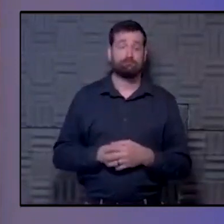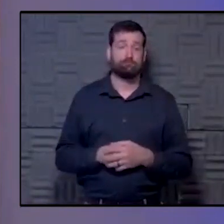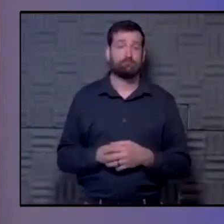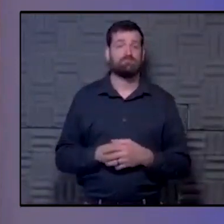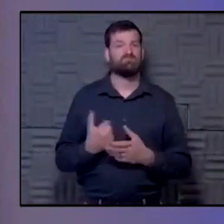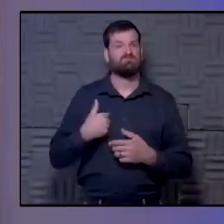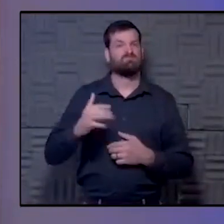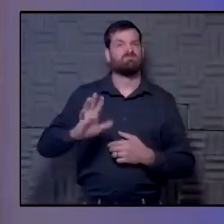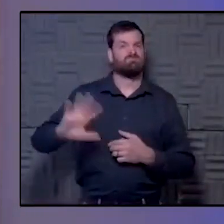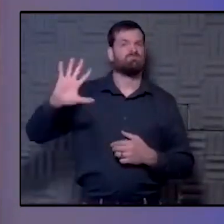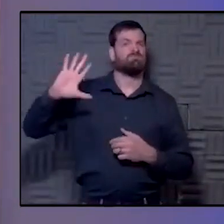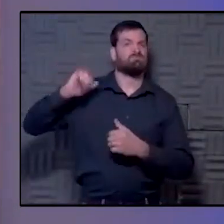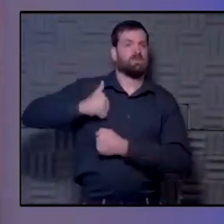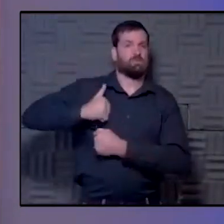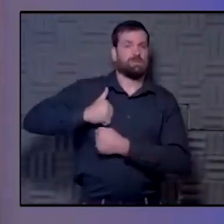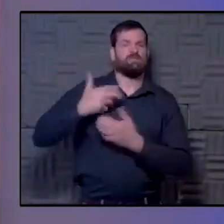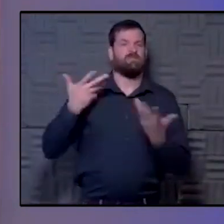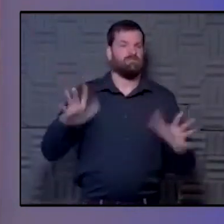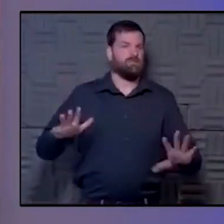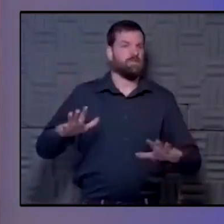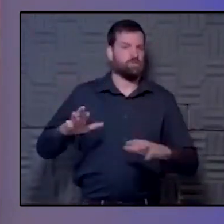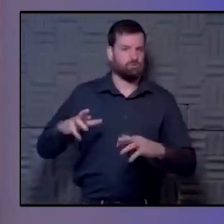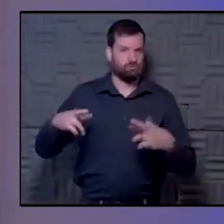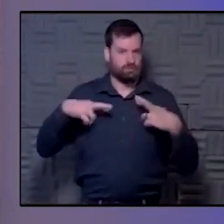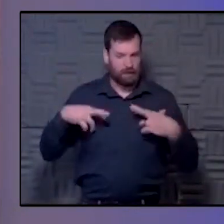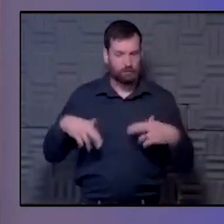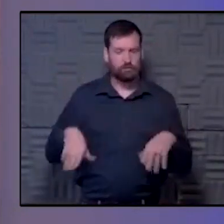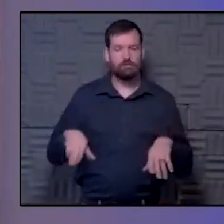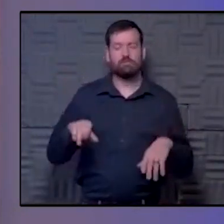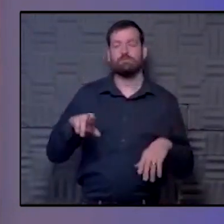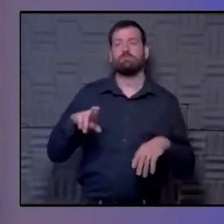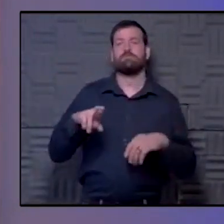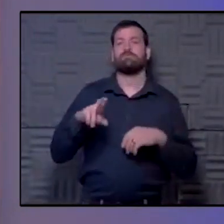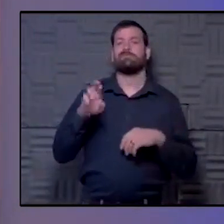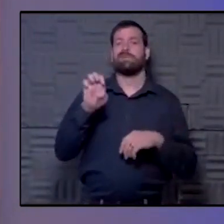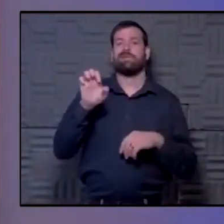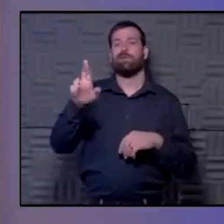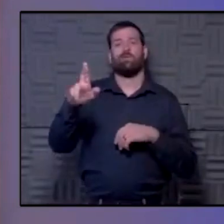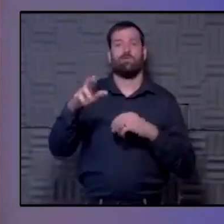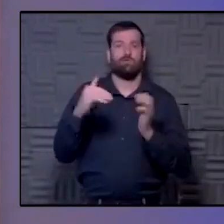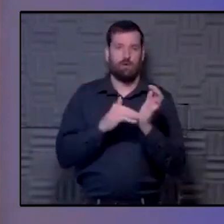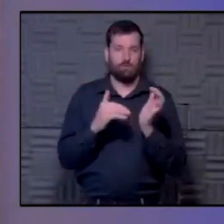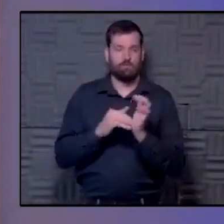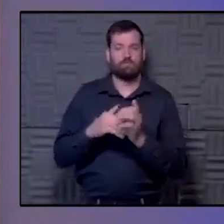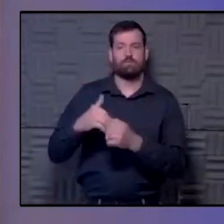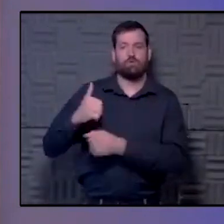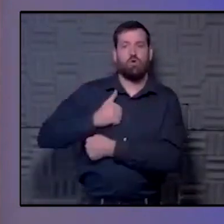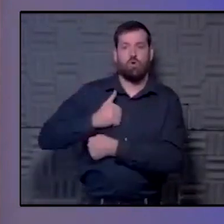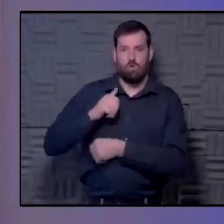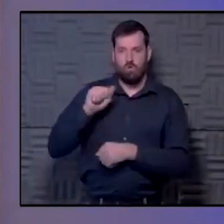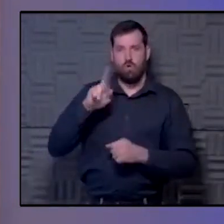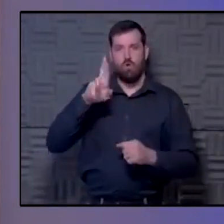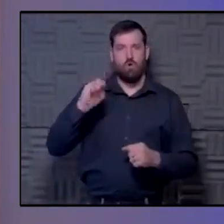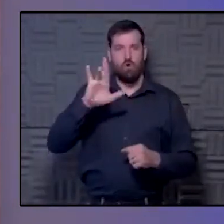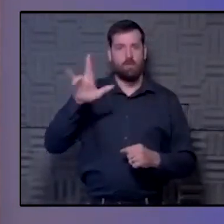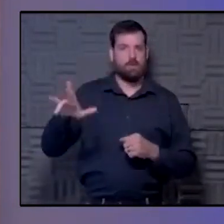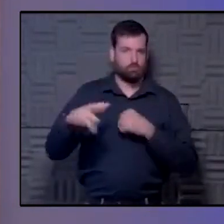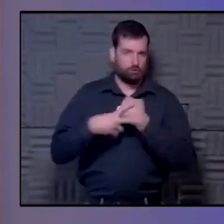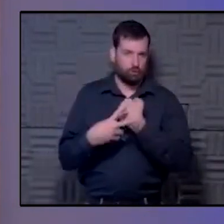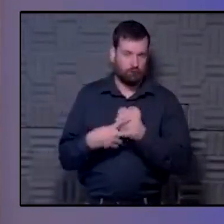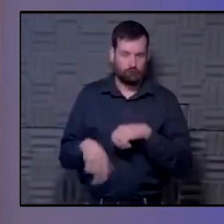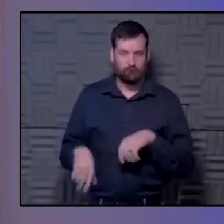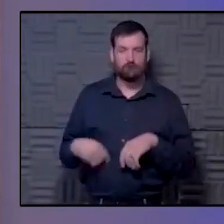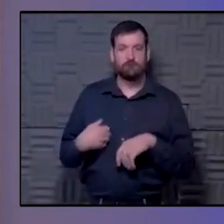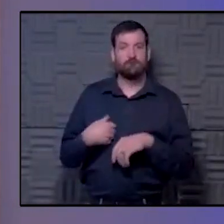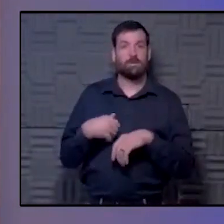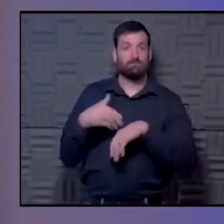a former military, retired military as a reservist. I was a ER doc in the Army Reserves, and I was mobilized 3